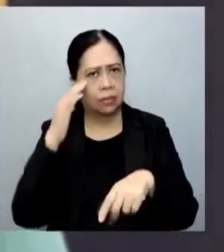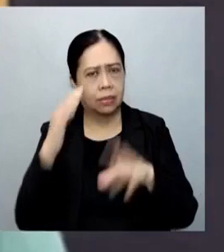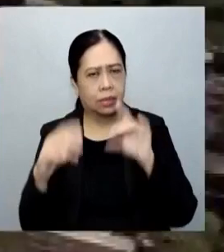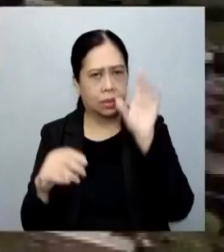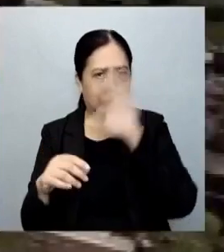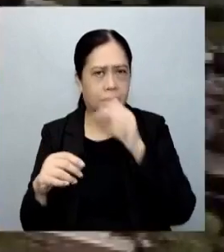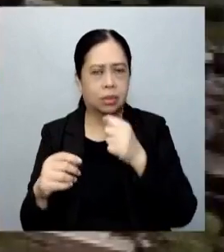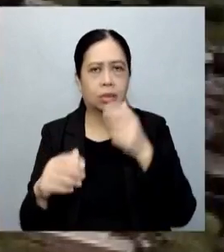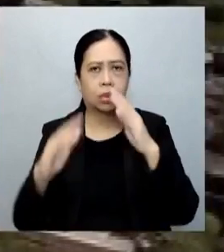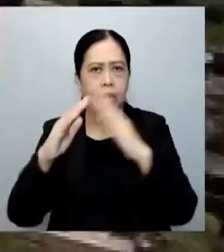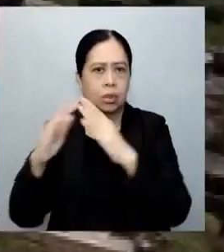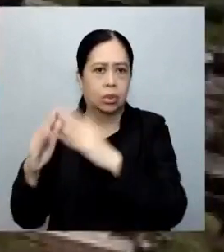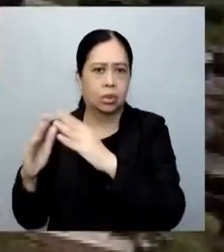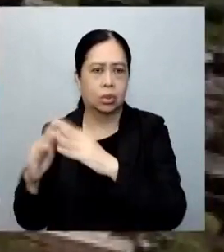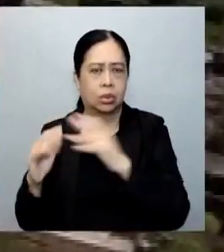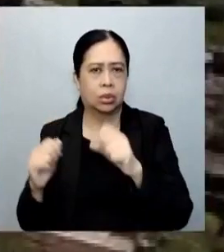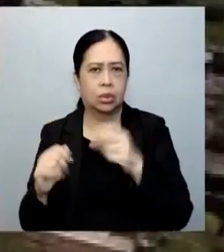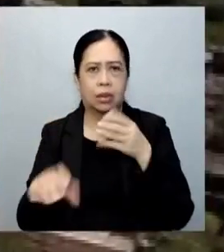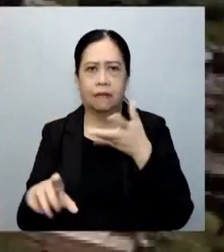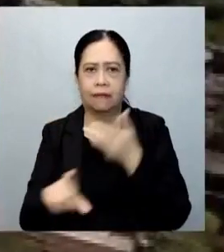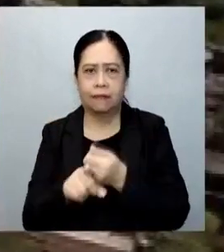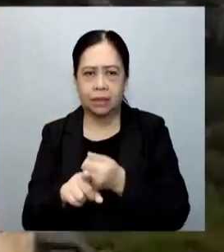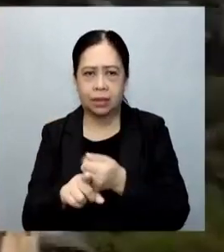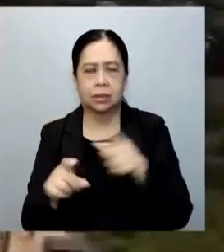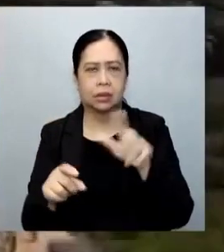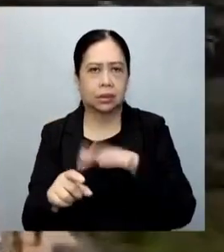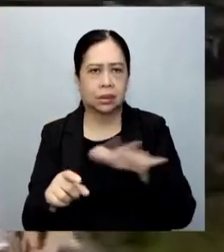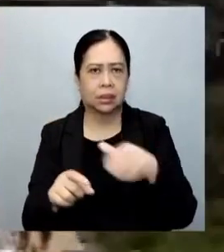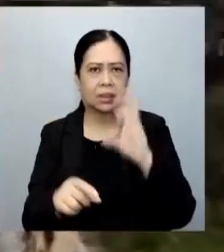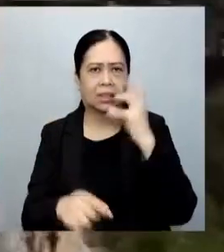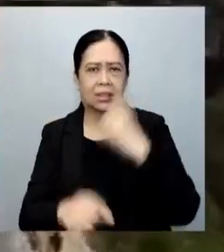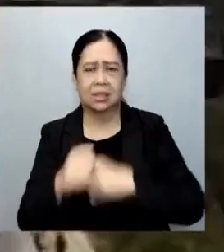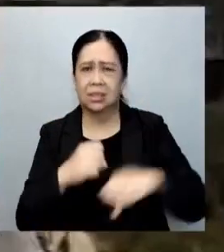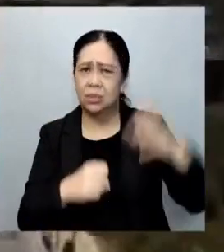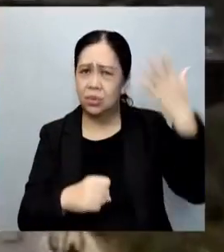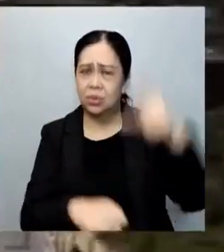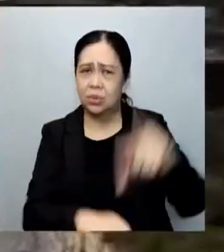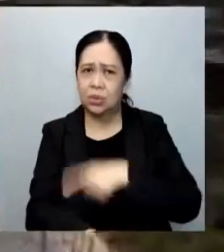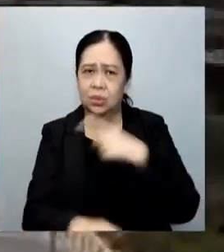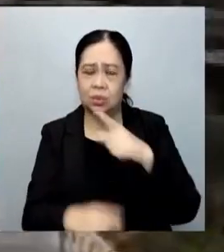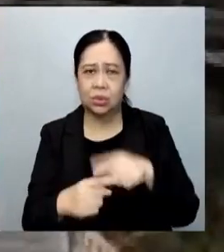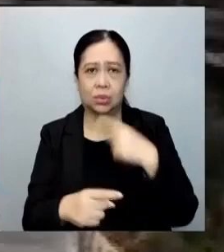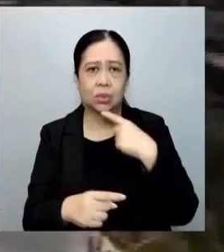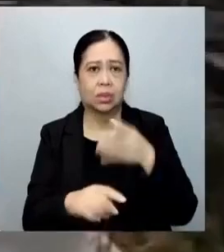families affected by the siege that gripped the city 6 years ago. His remark came